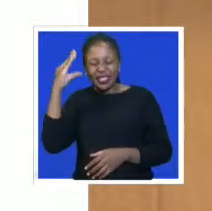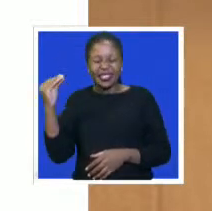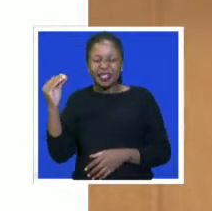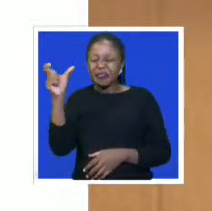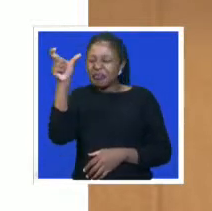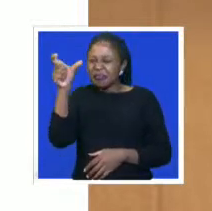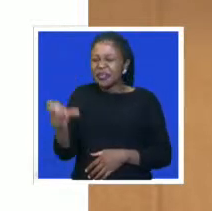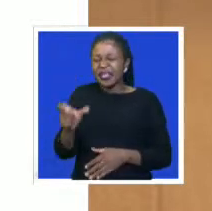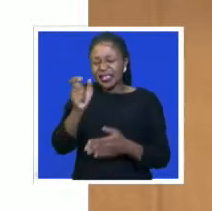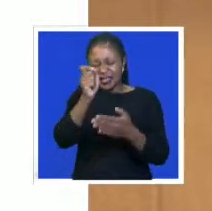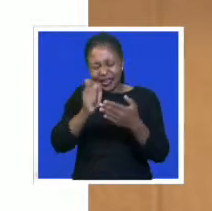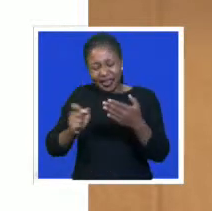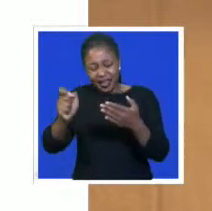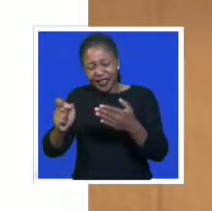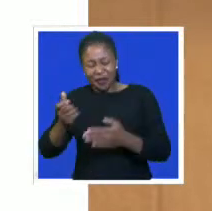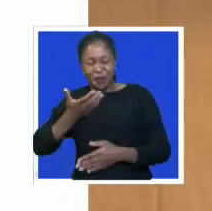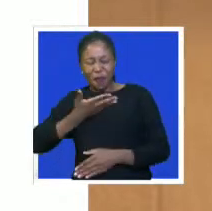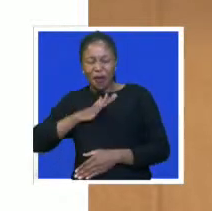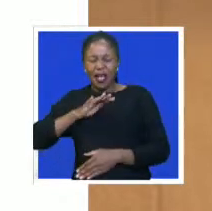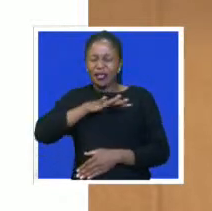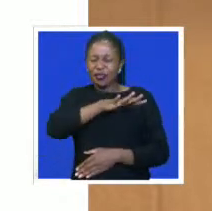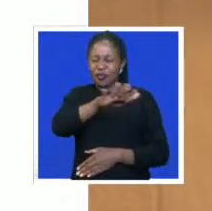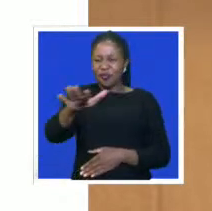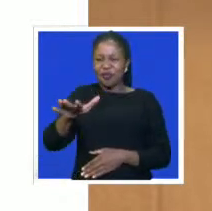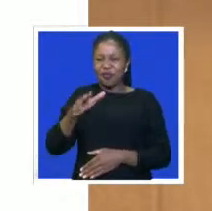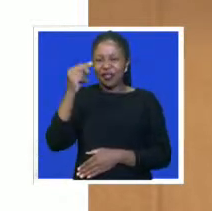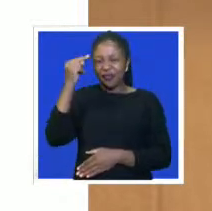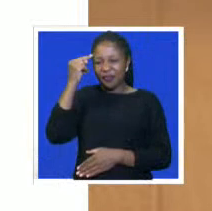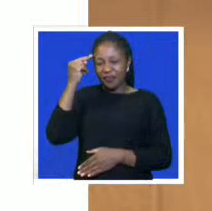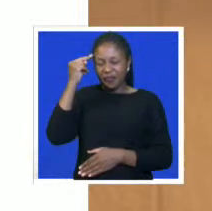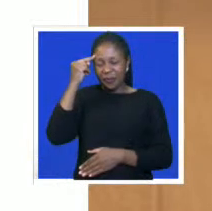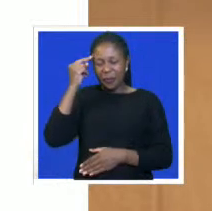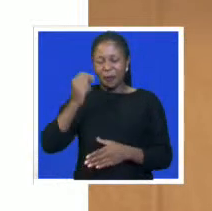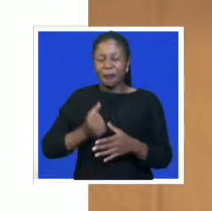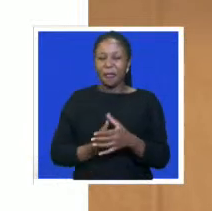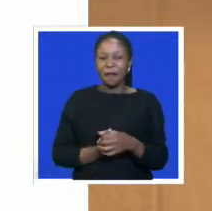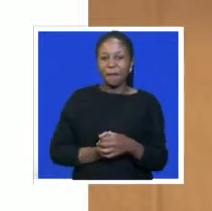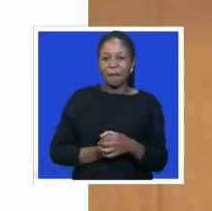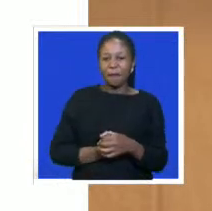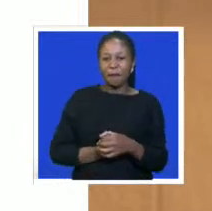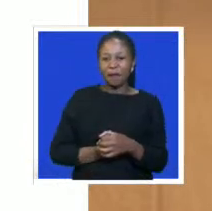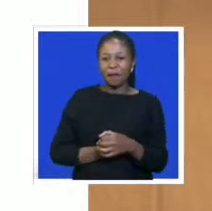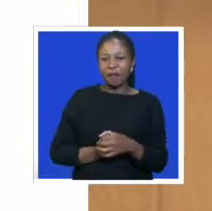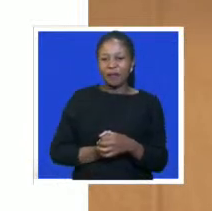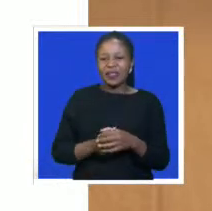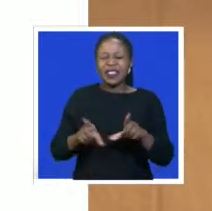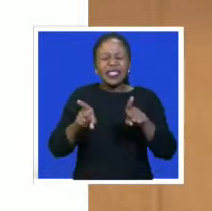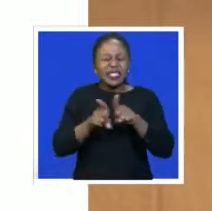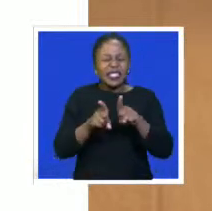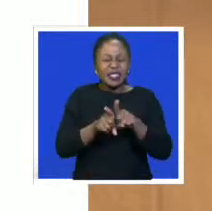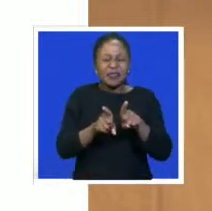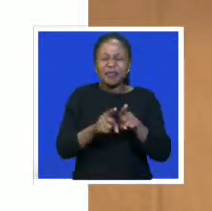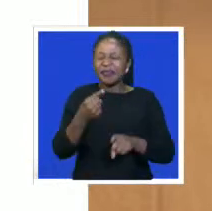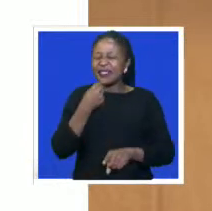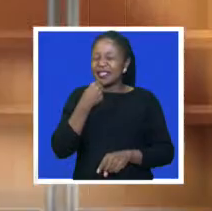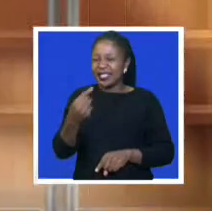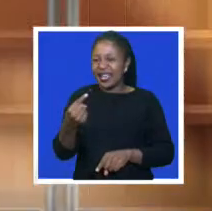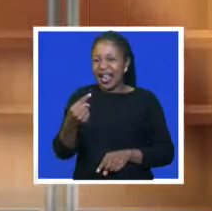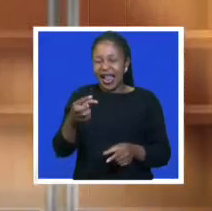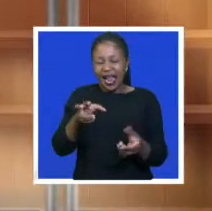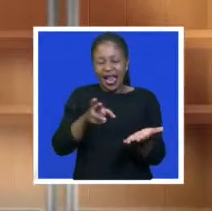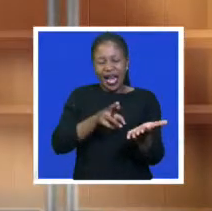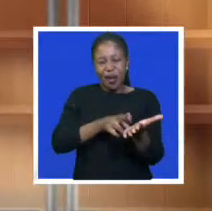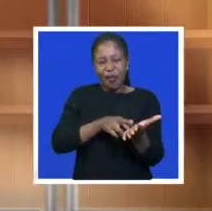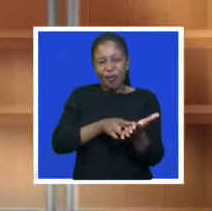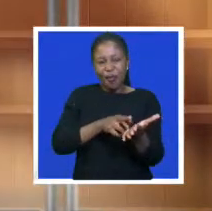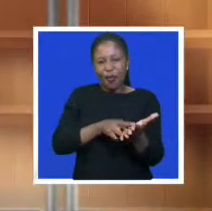to put across to the reader. It is also told in reported speech. Let